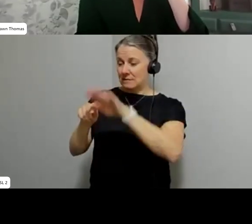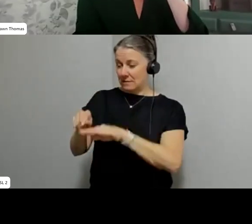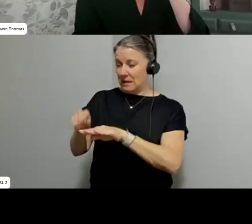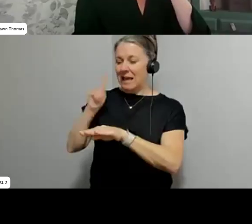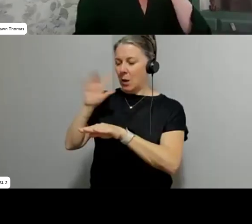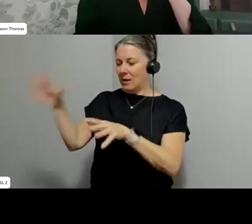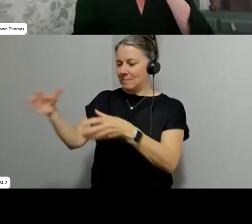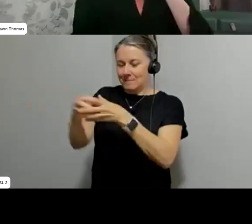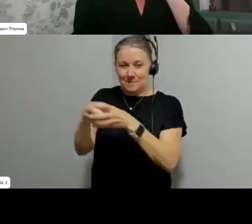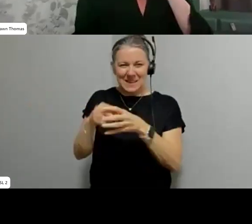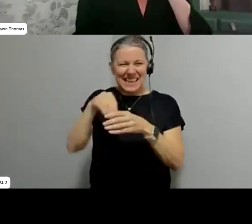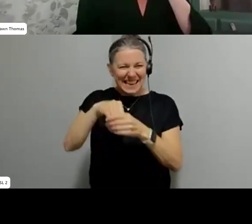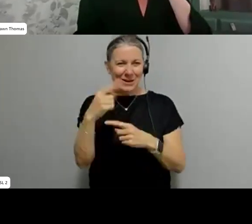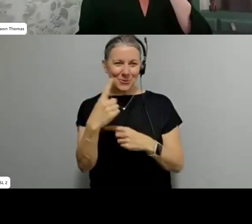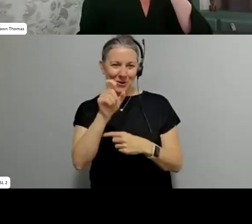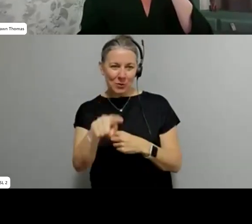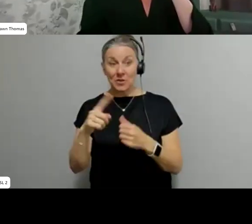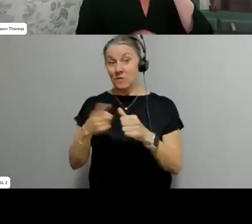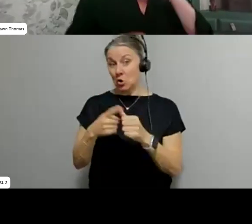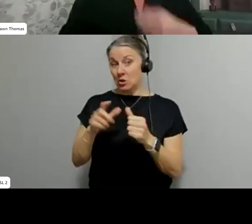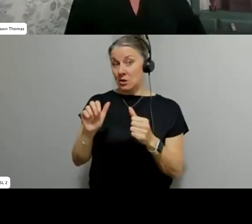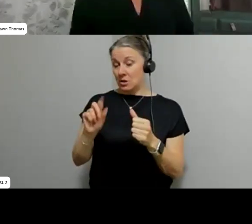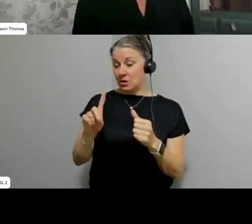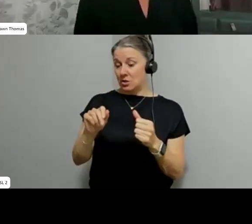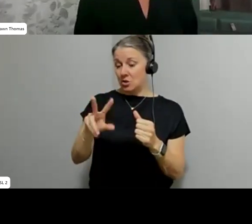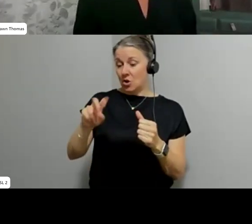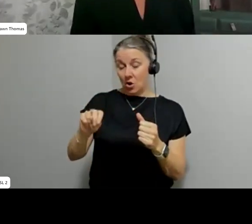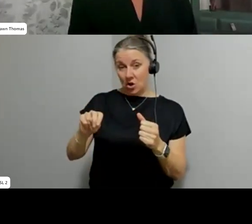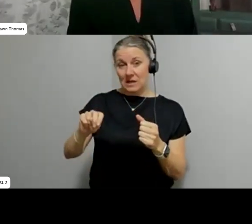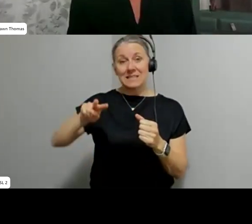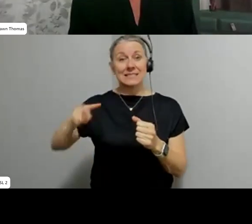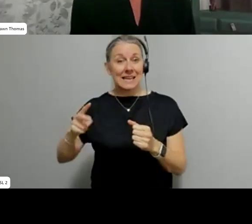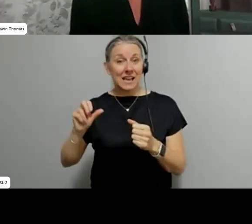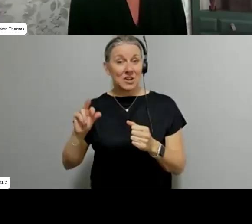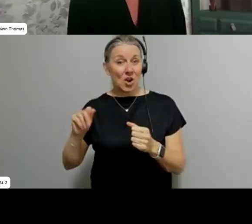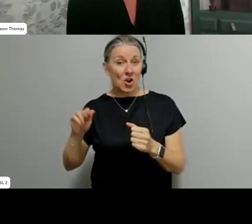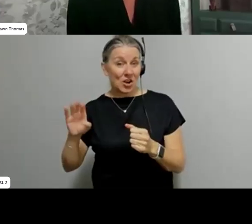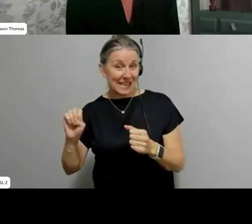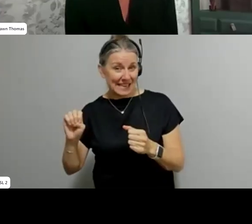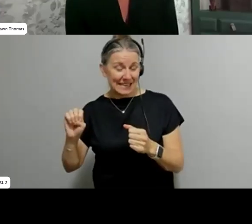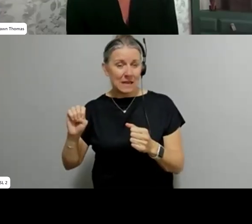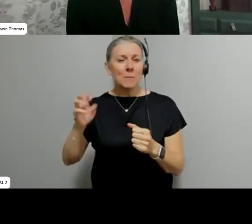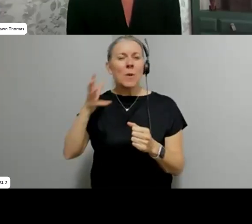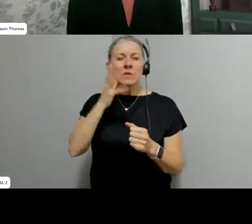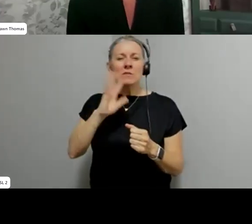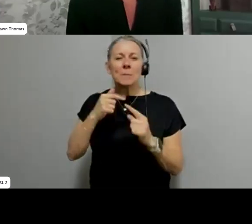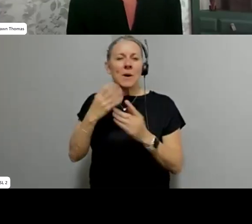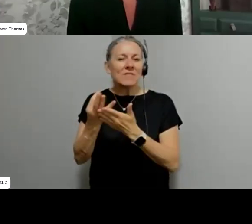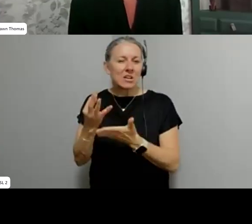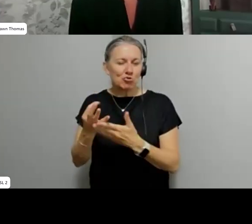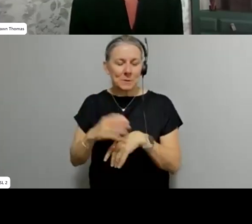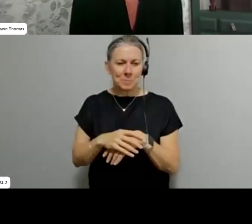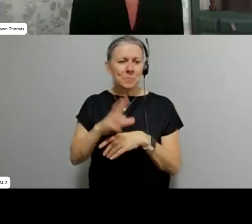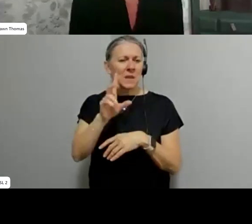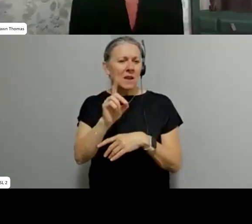And I'm going to ask Dawn first and then move over to Arlene a little bit here as well. Dawn, can you just give us a little bit of a